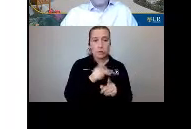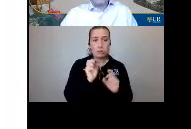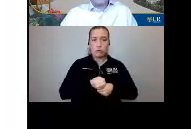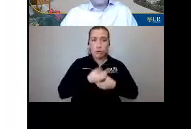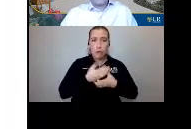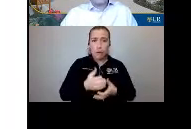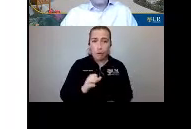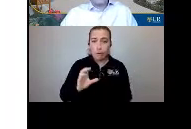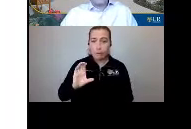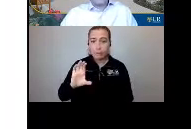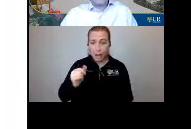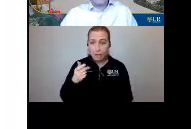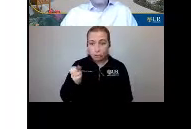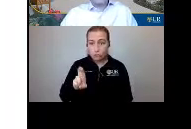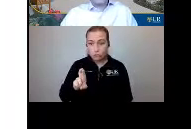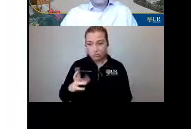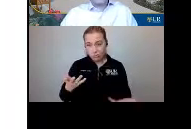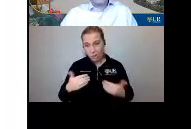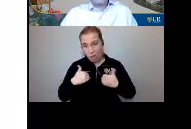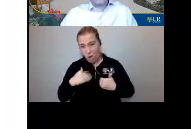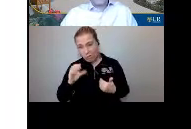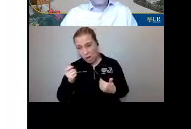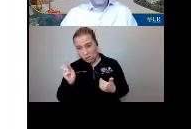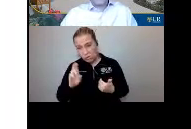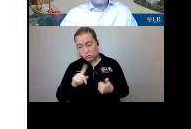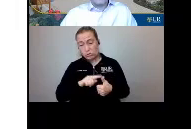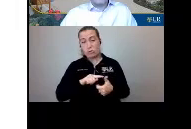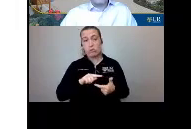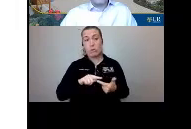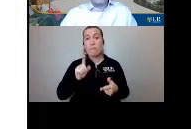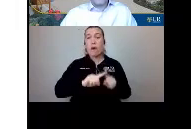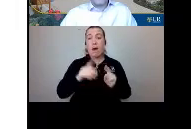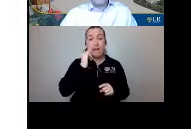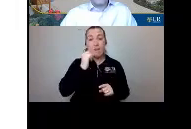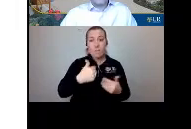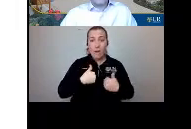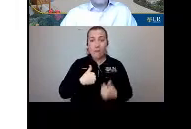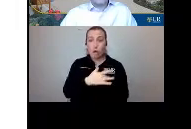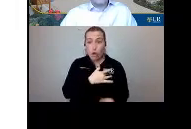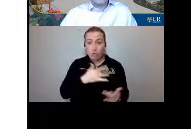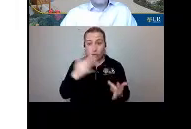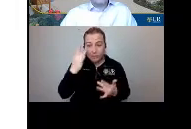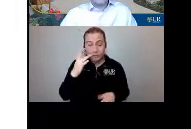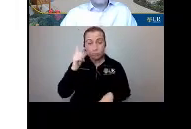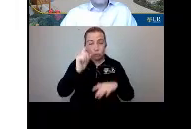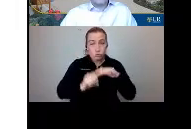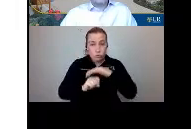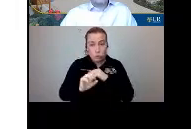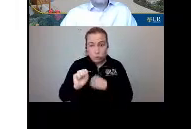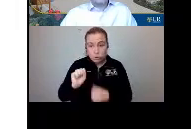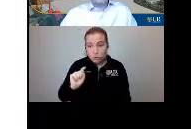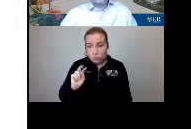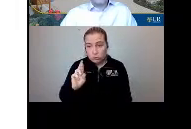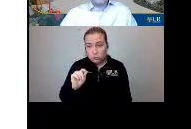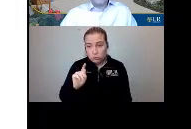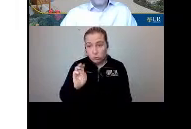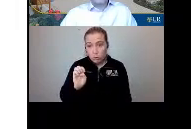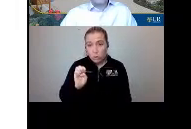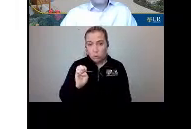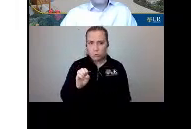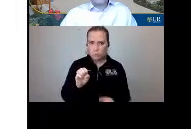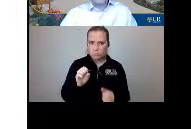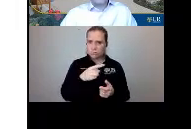lung cancer. It also leads to poor outcomes in heart disease and stroke. But as a